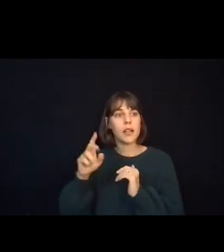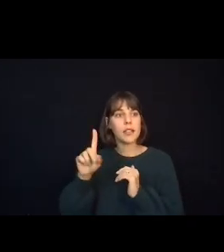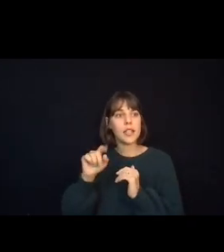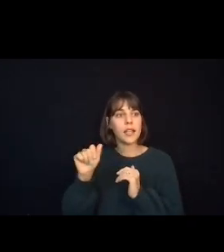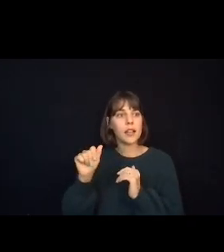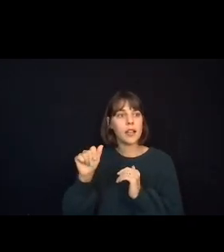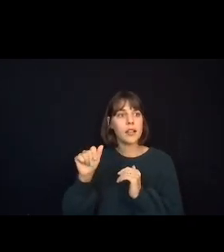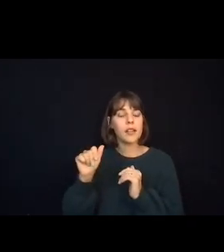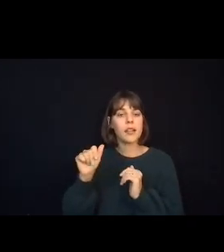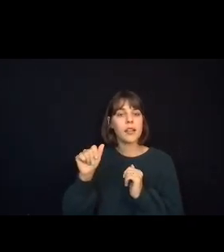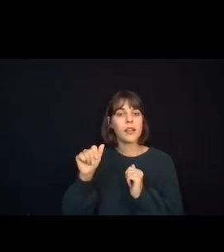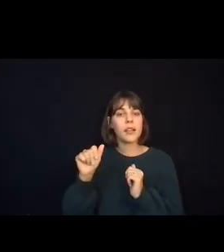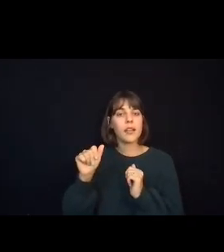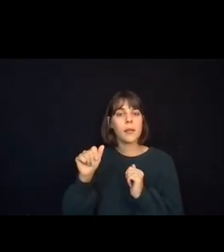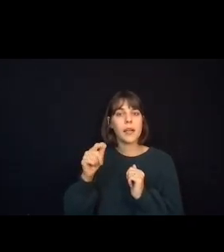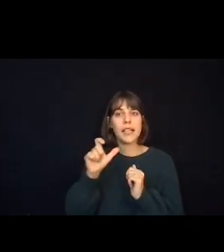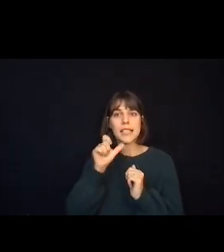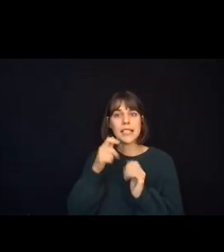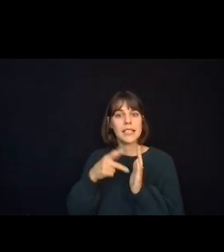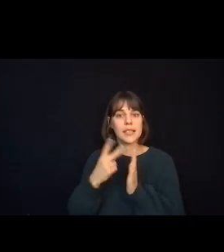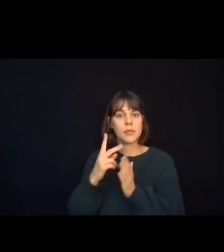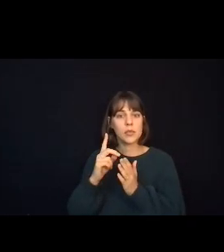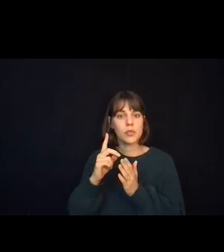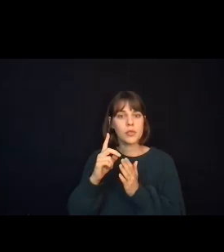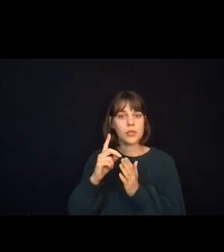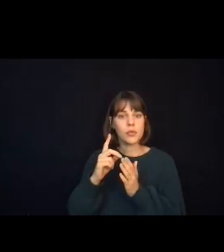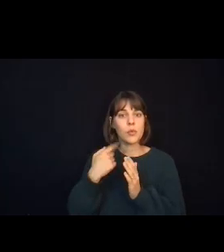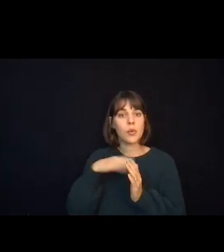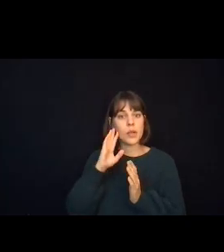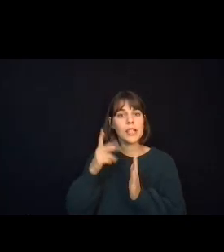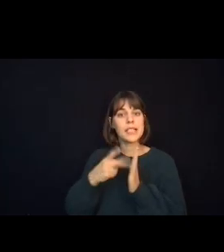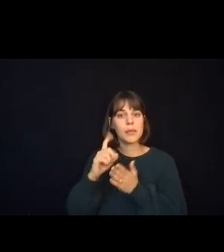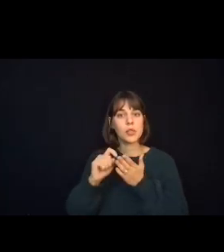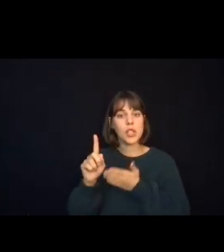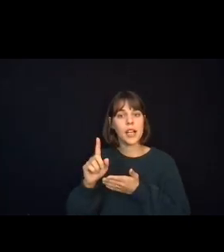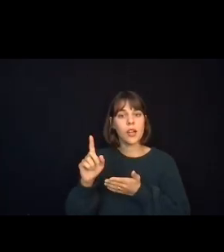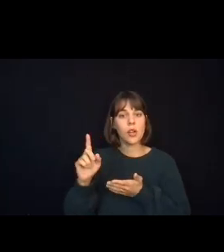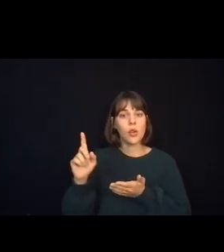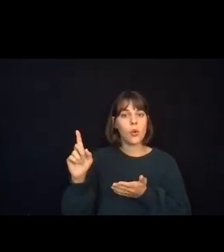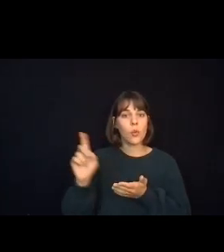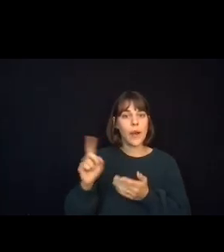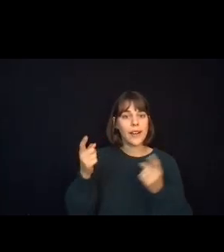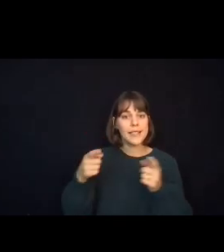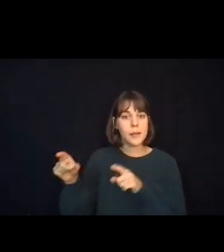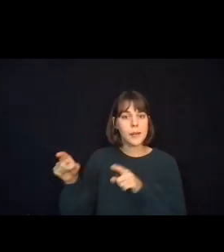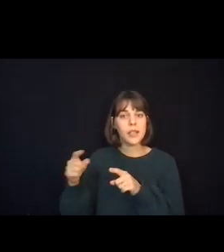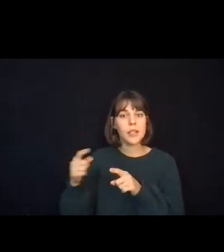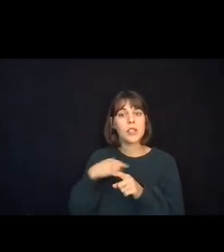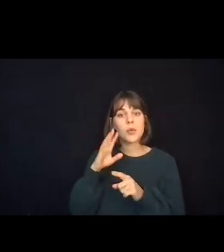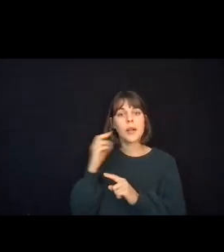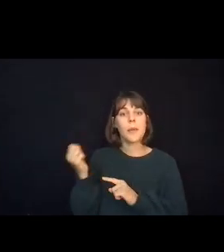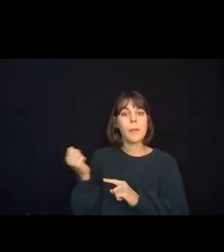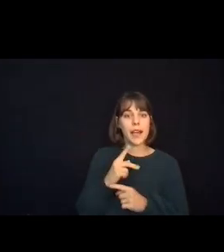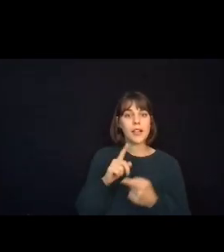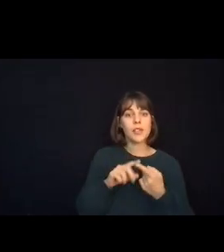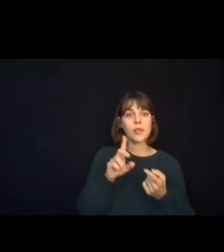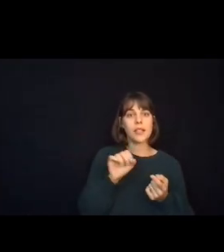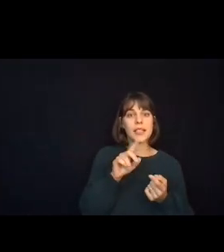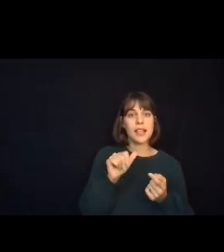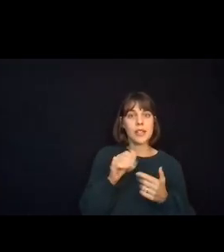go out and double check what's going on where. From that information, we have an idea on the ridership. Then we can come back and see the delta between the fare